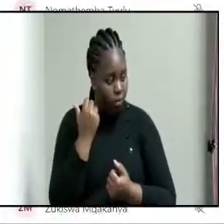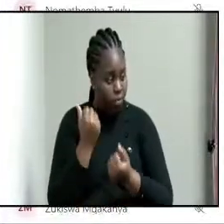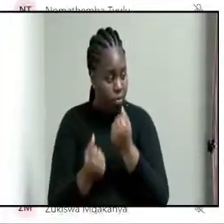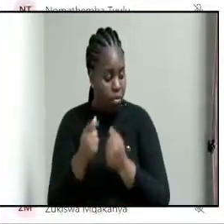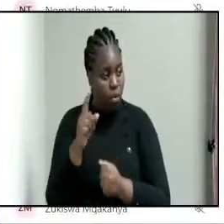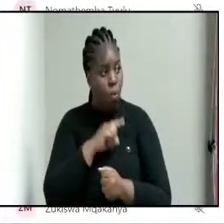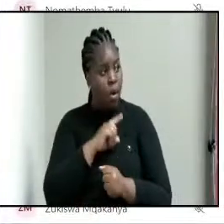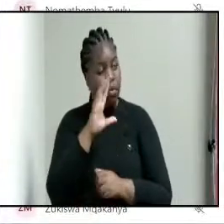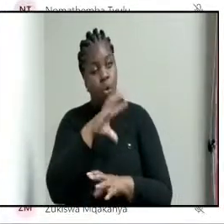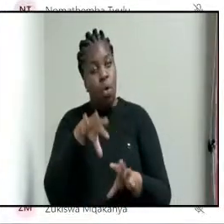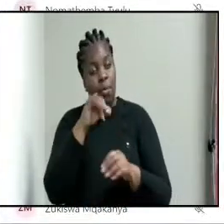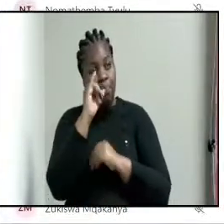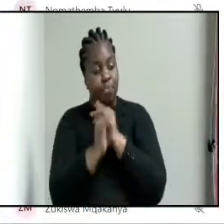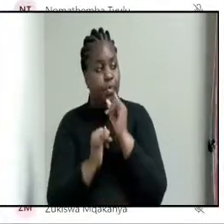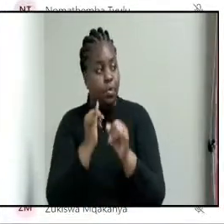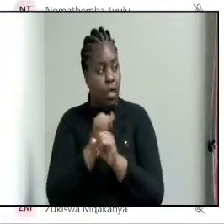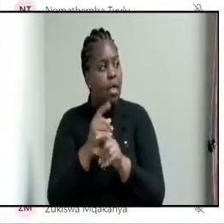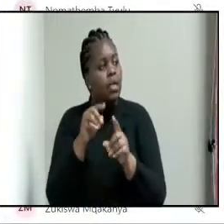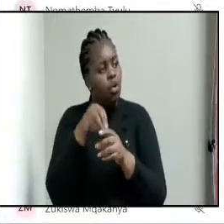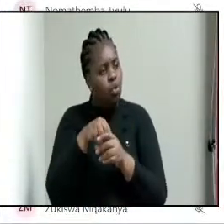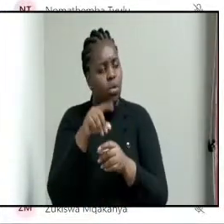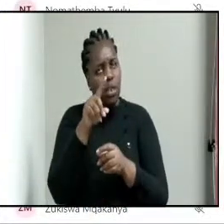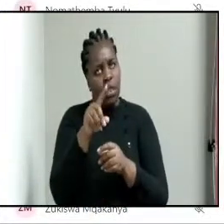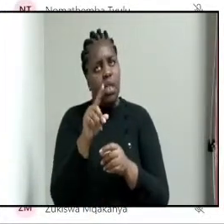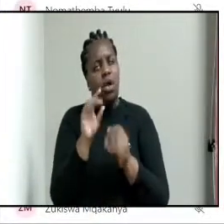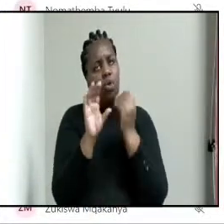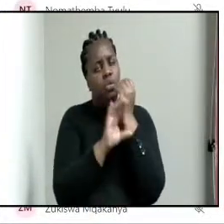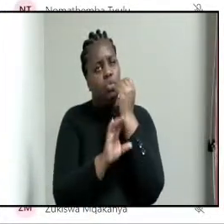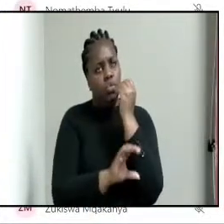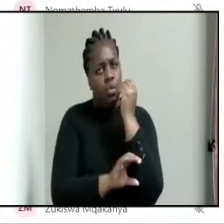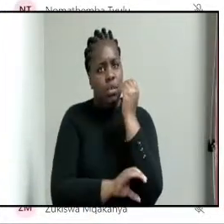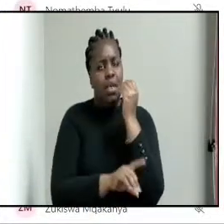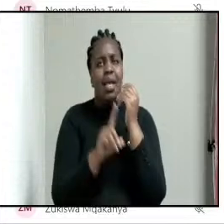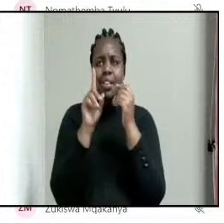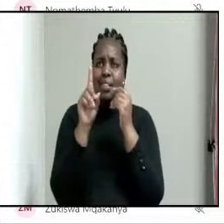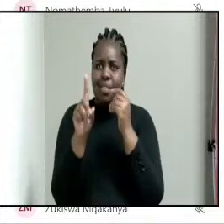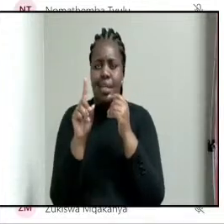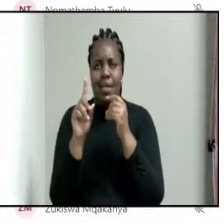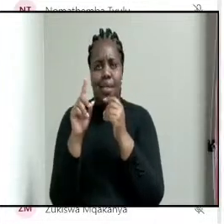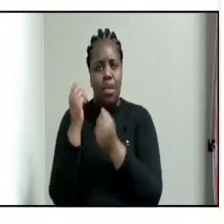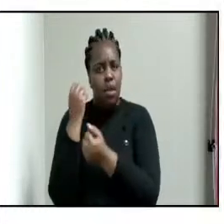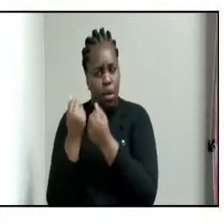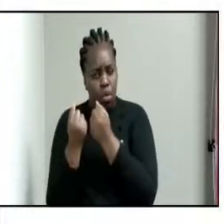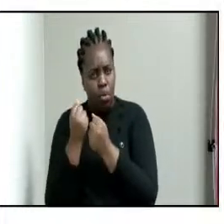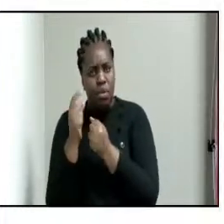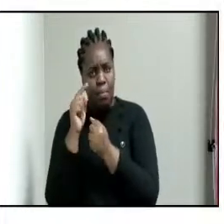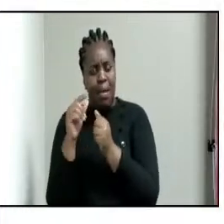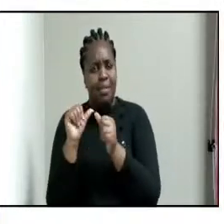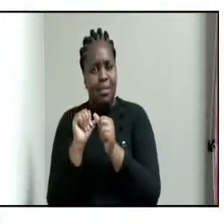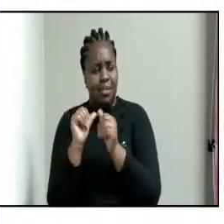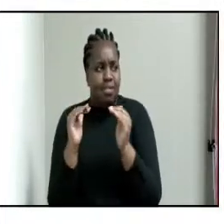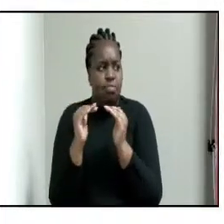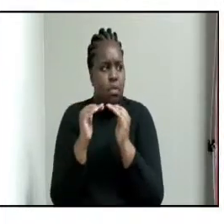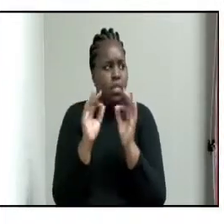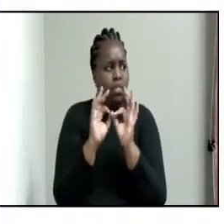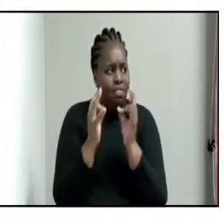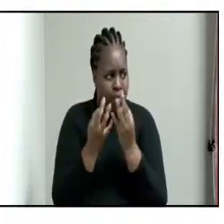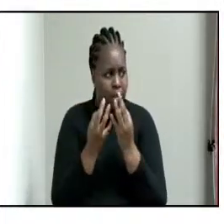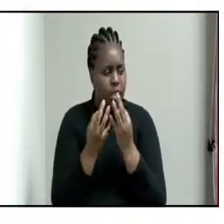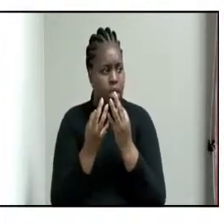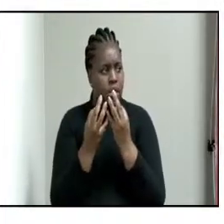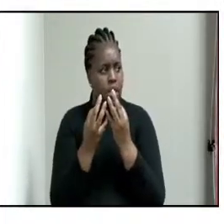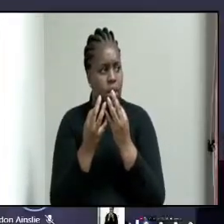all these international instruments, including the Constitution, is that the state must meet at least, families